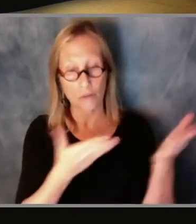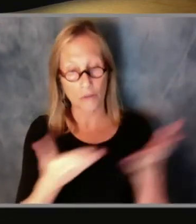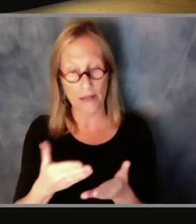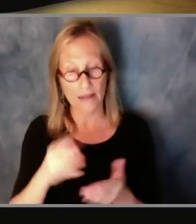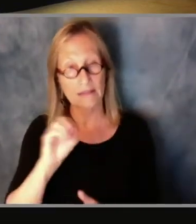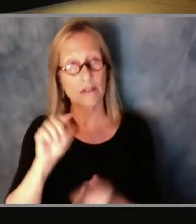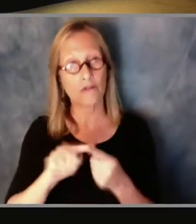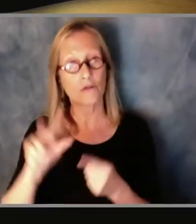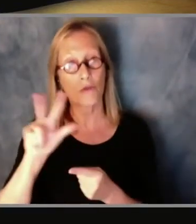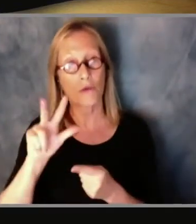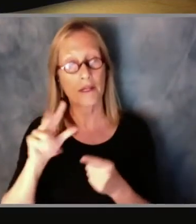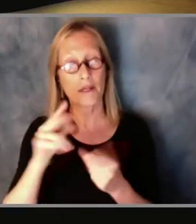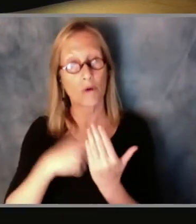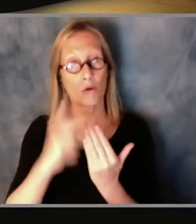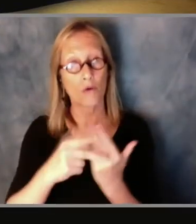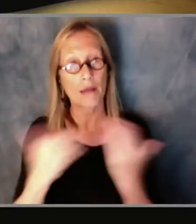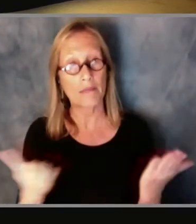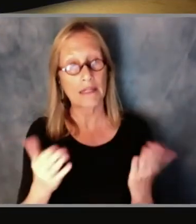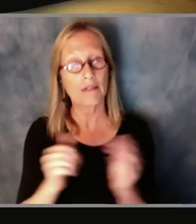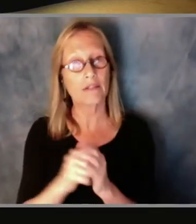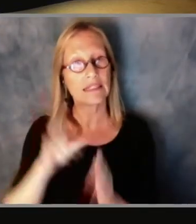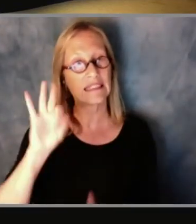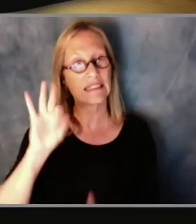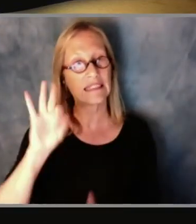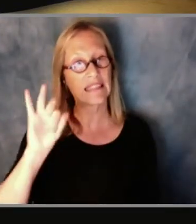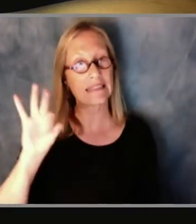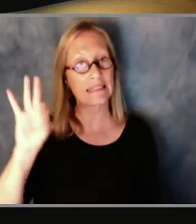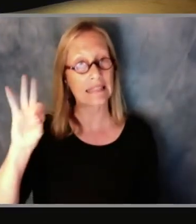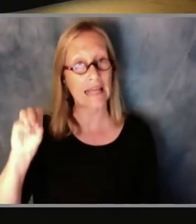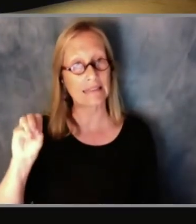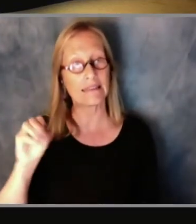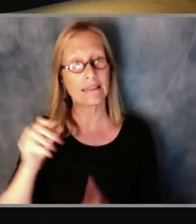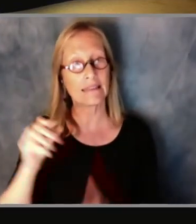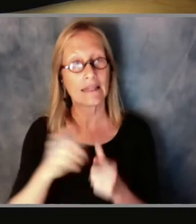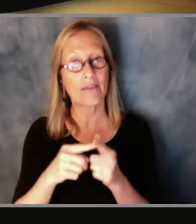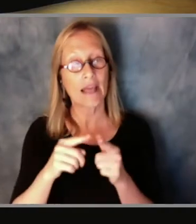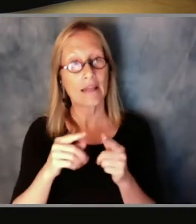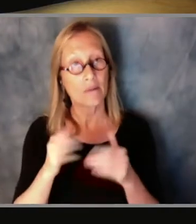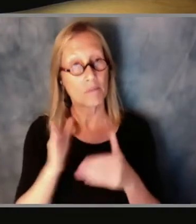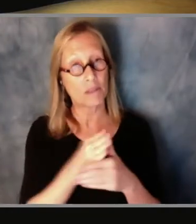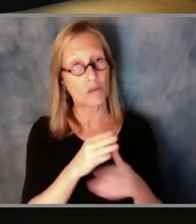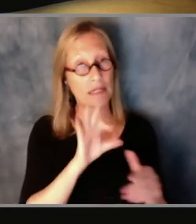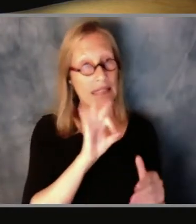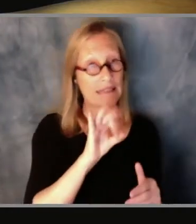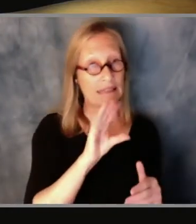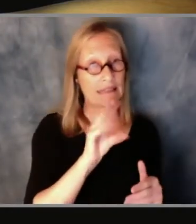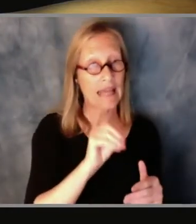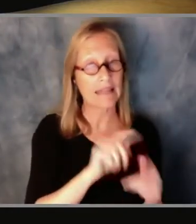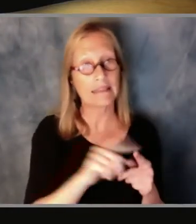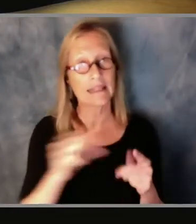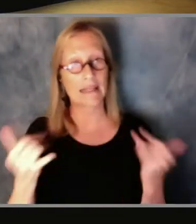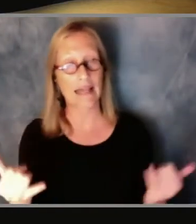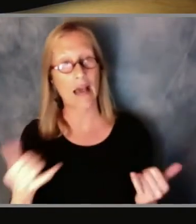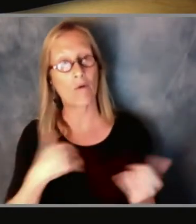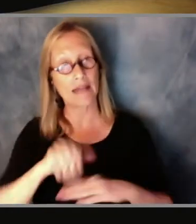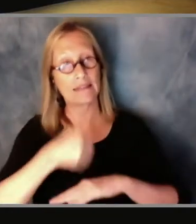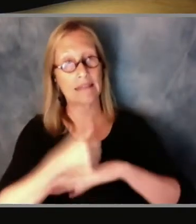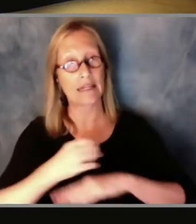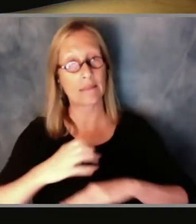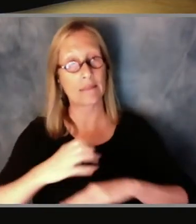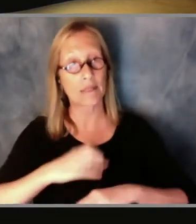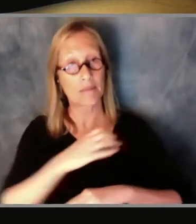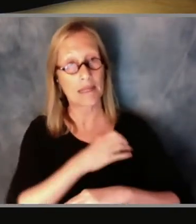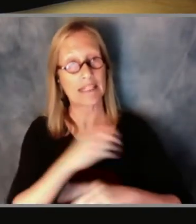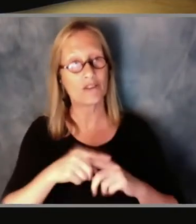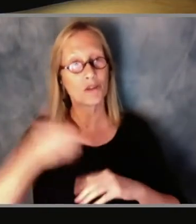the Hawaii Early Intervention Coordinating Council. In between then and now, I sat on the interview committee to hire Roxanne, who I